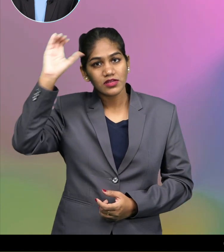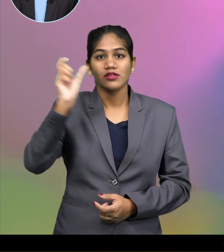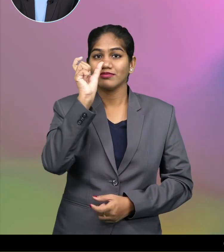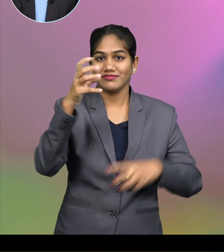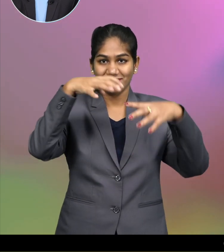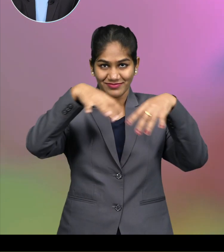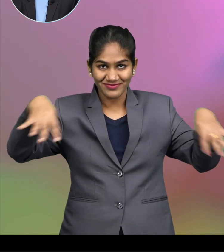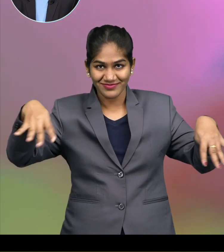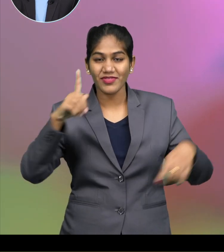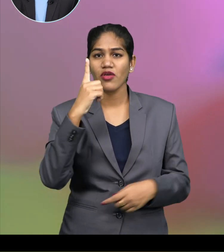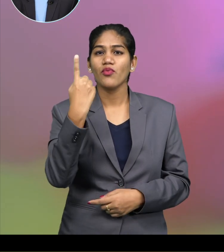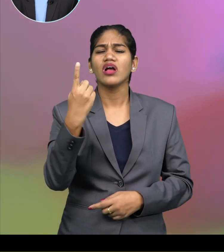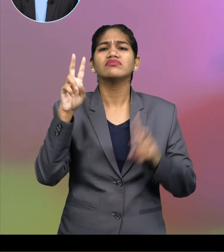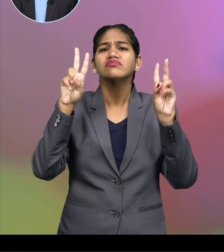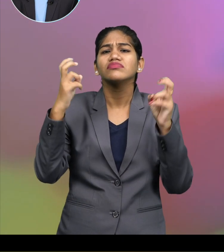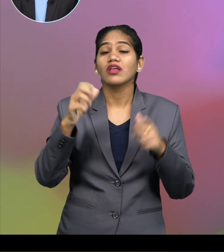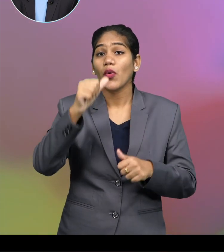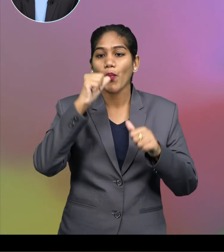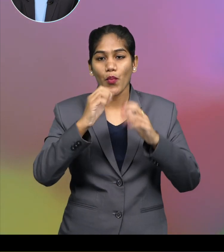Concept map 1 on water.